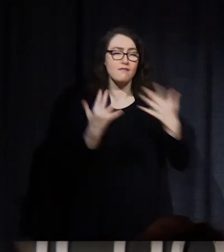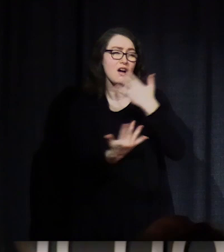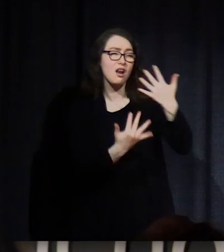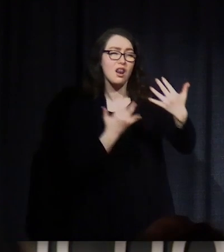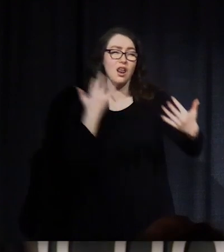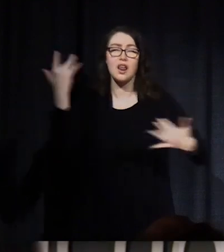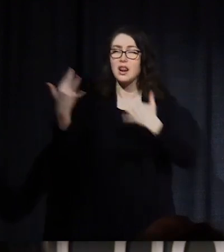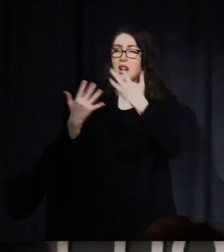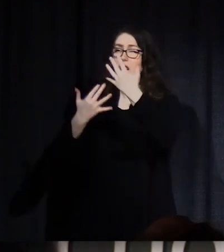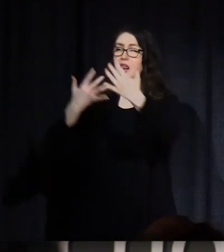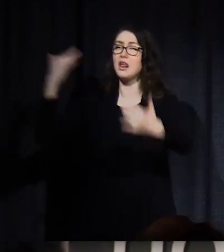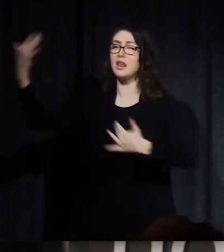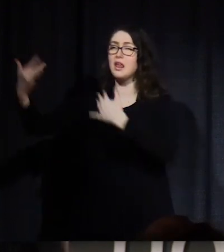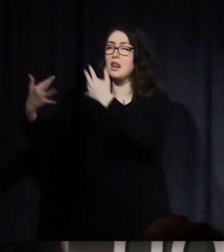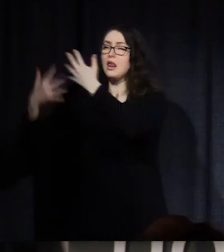foot high.